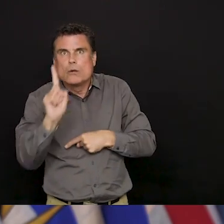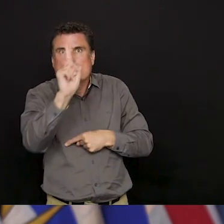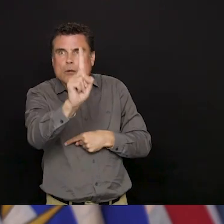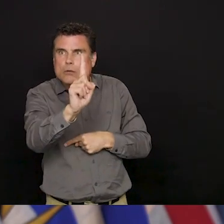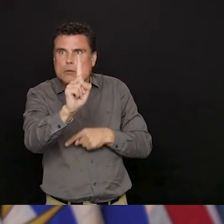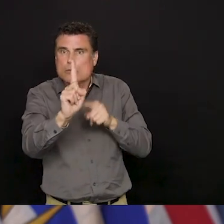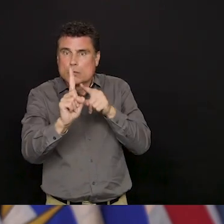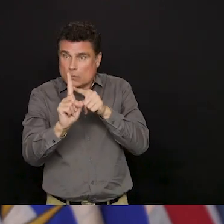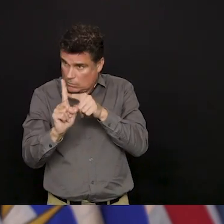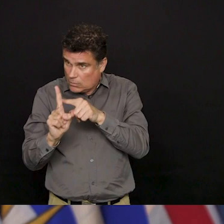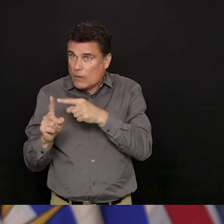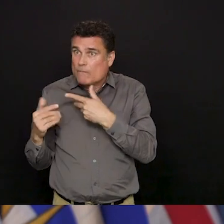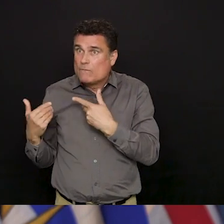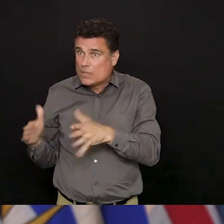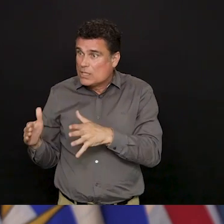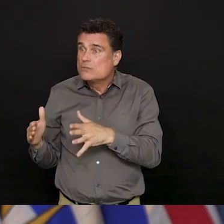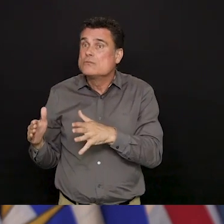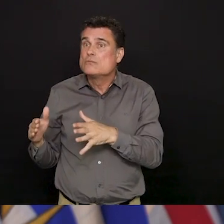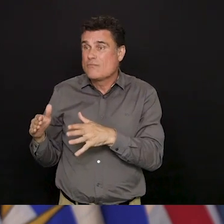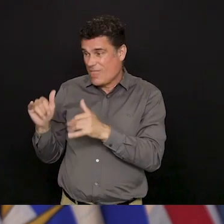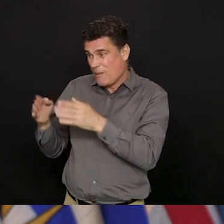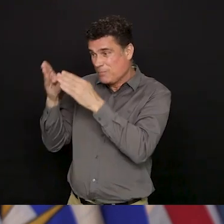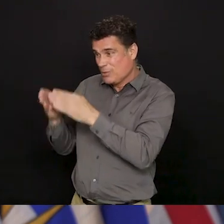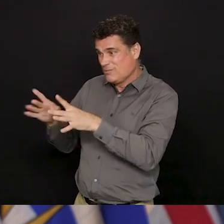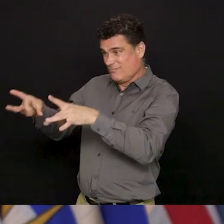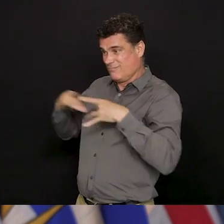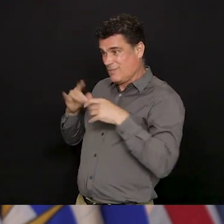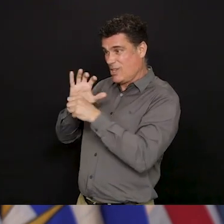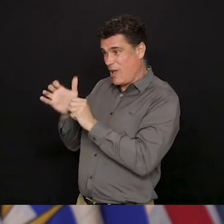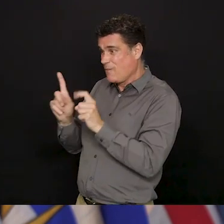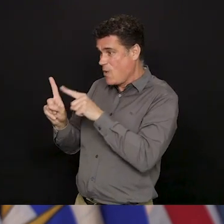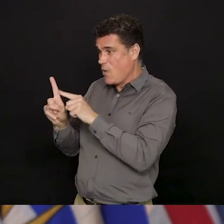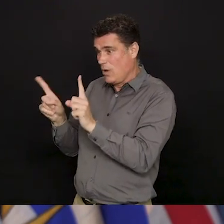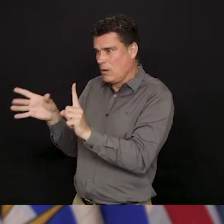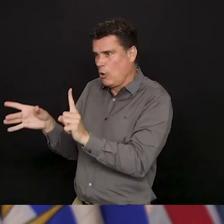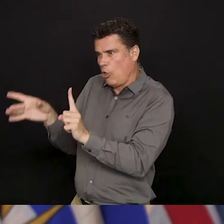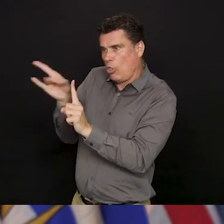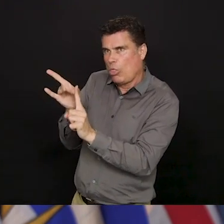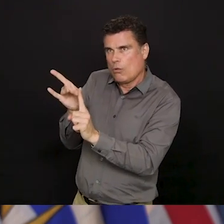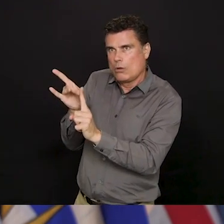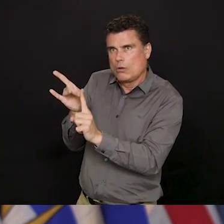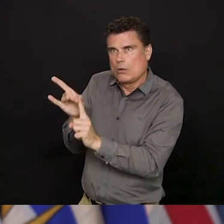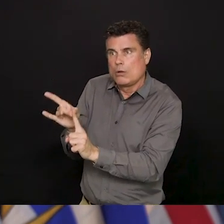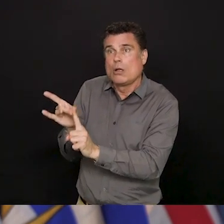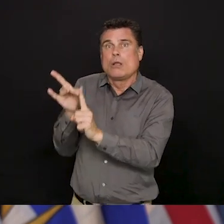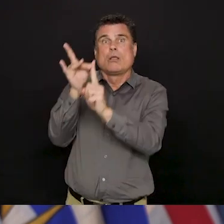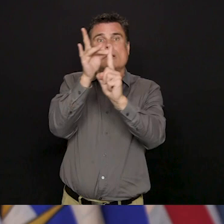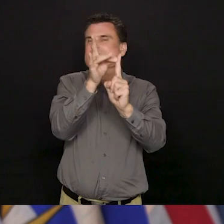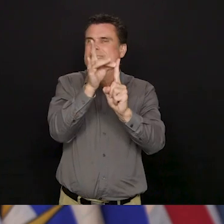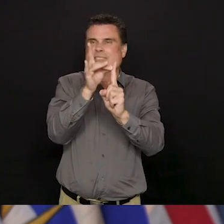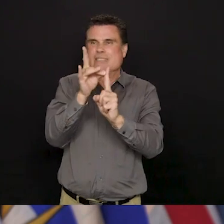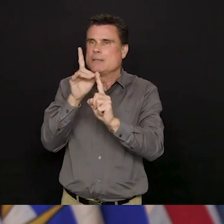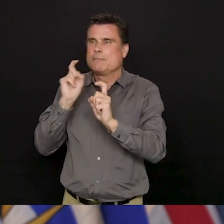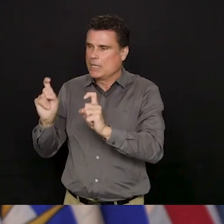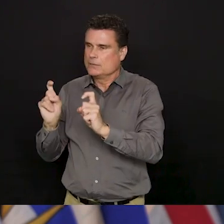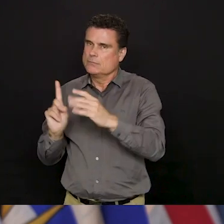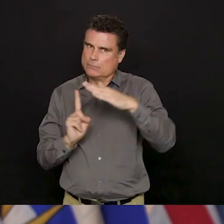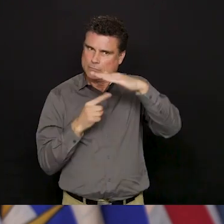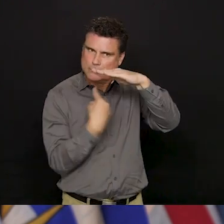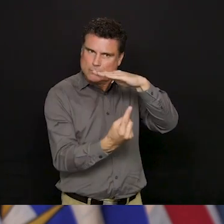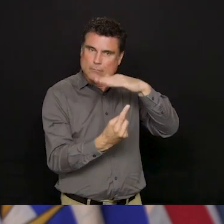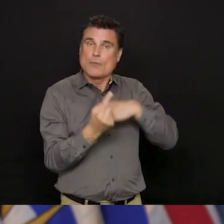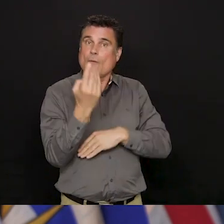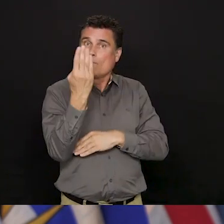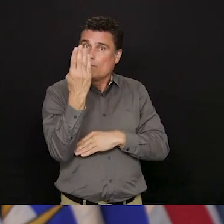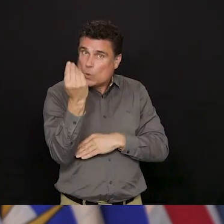we want and will be supporting people to be able to self-isolate for that 14 days so that they're not in a position of transmitting it to anyone